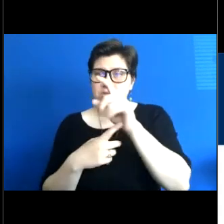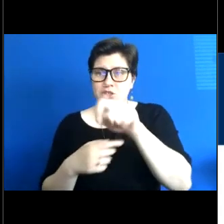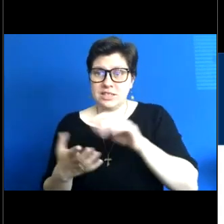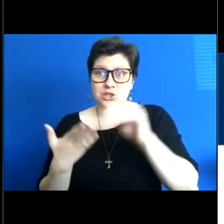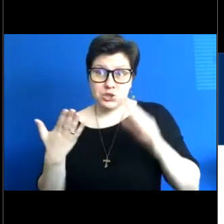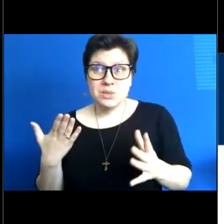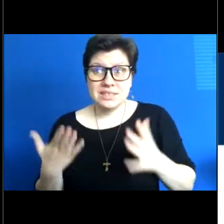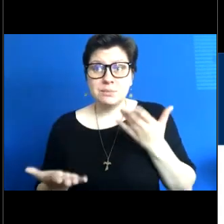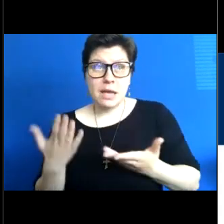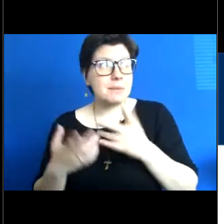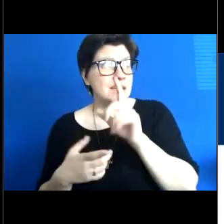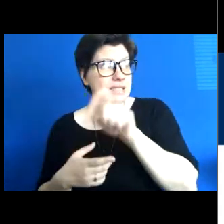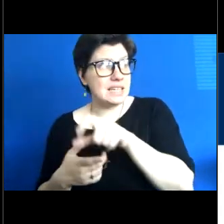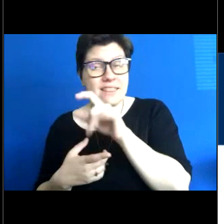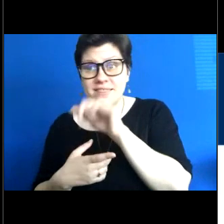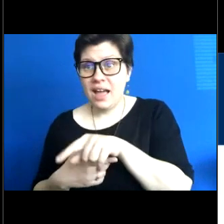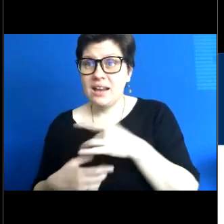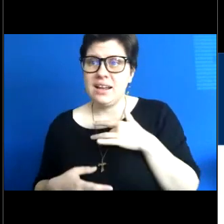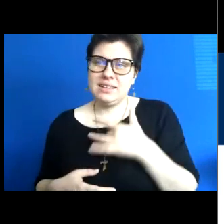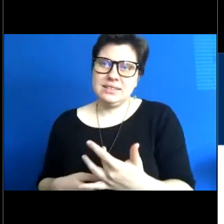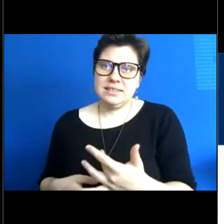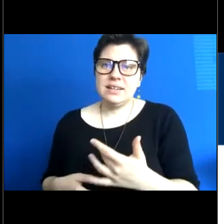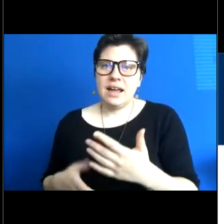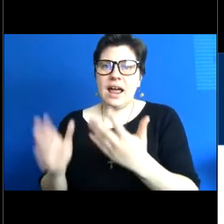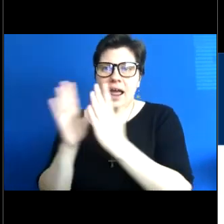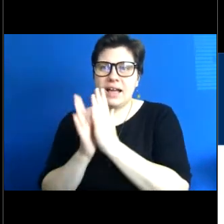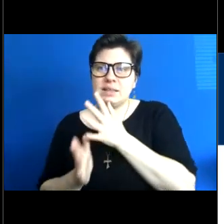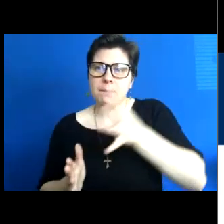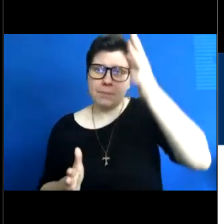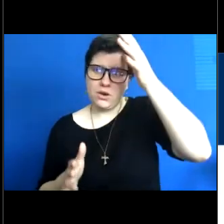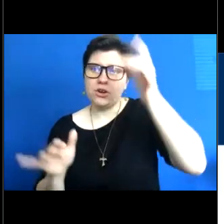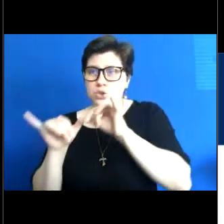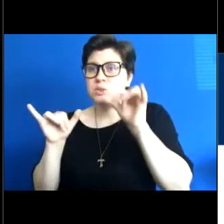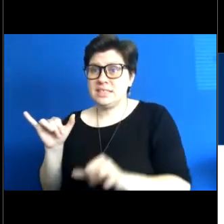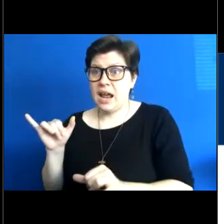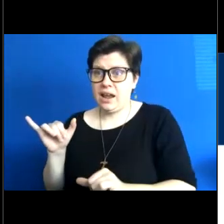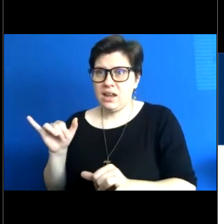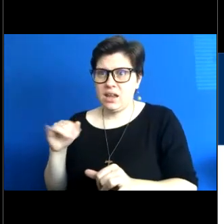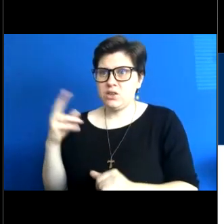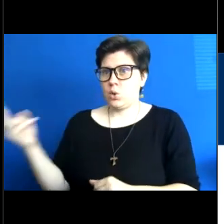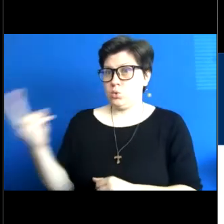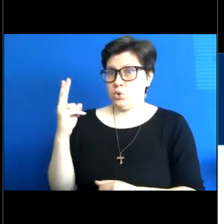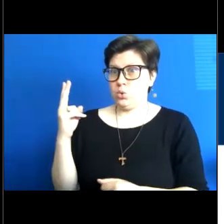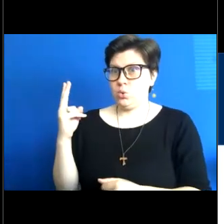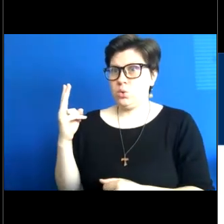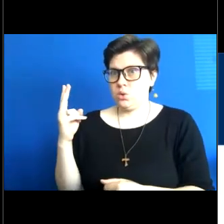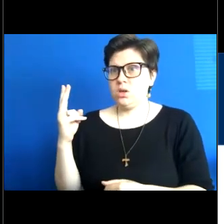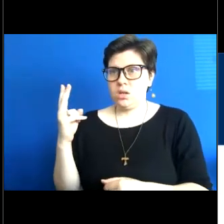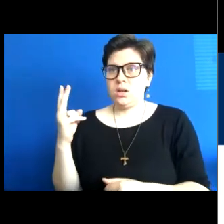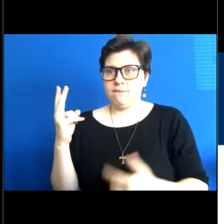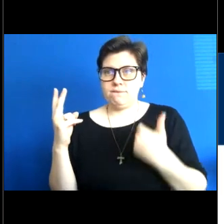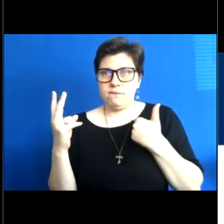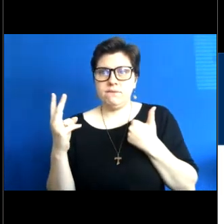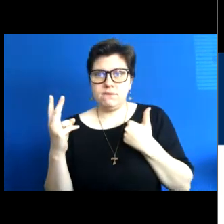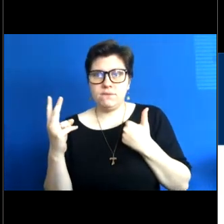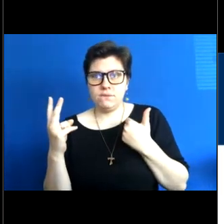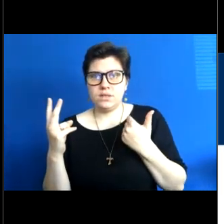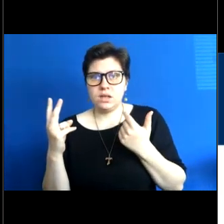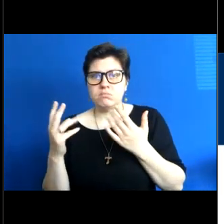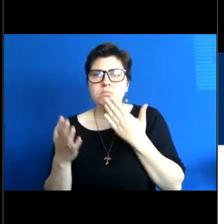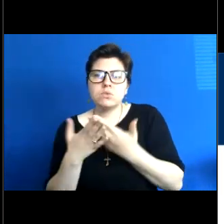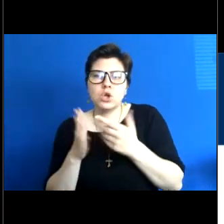might need that, typically we do ask the parent to stay as well. And I'll give a good